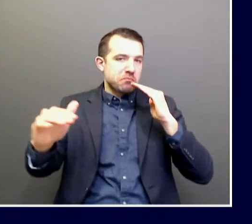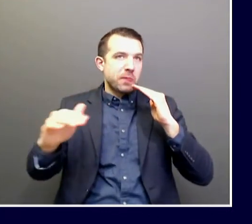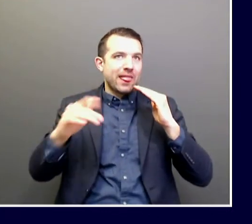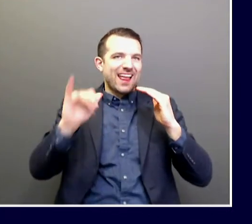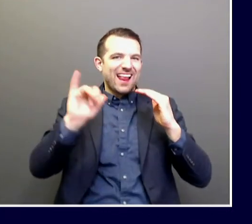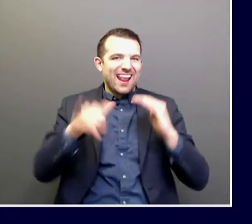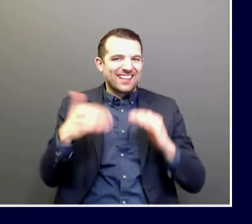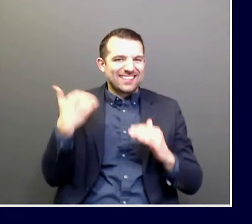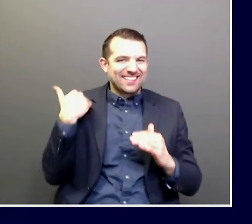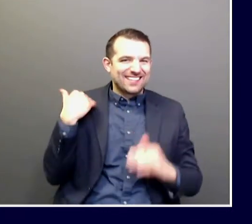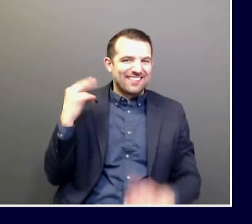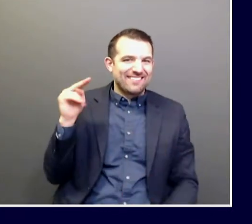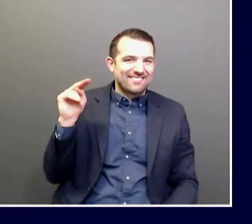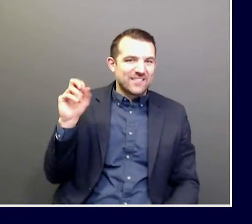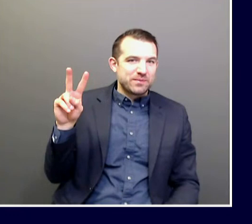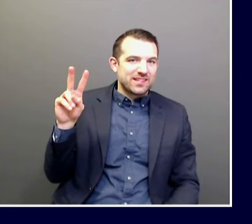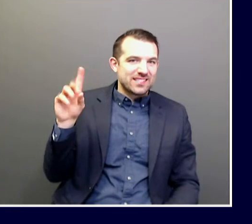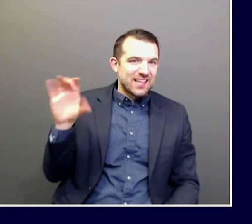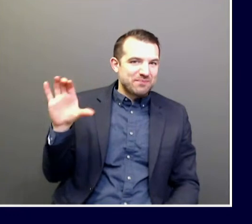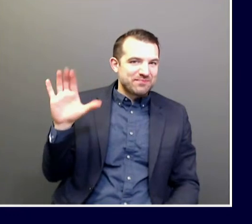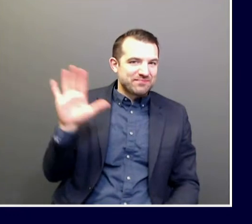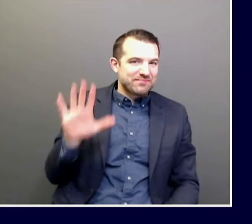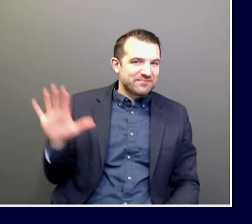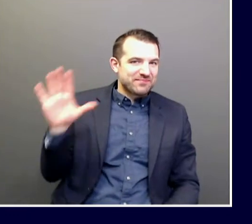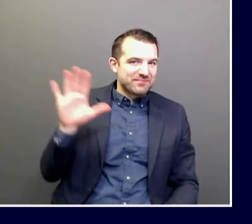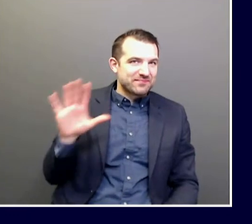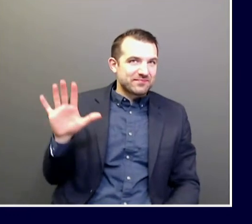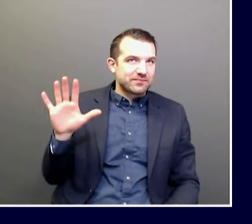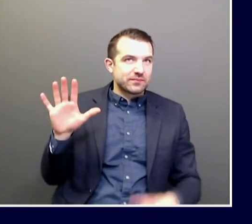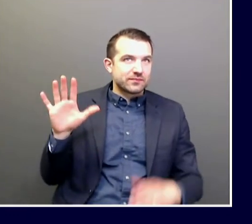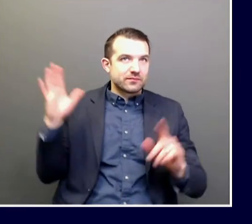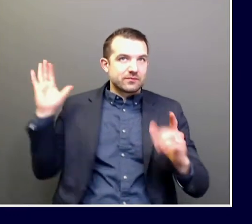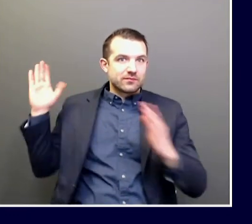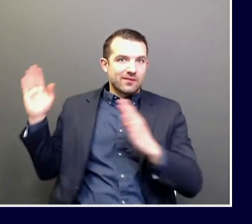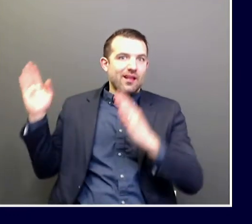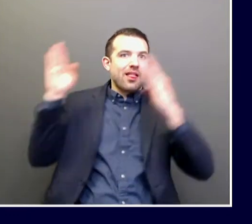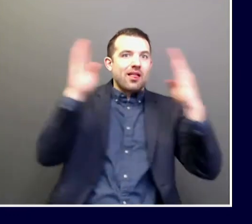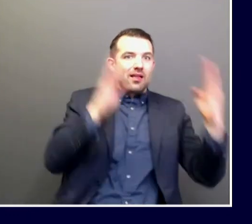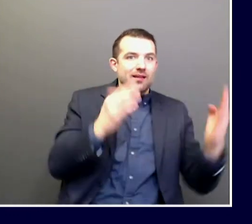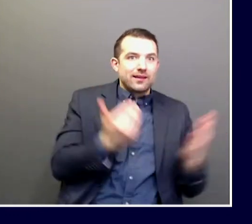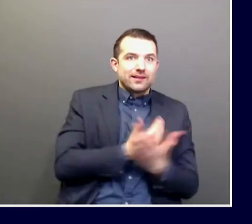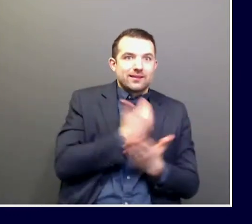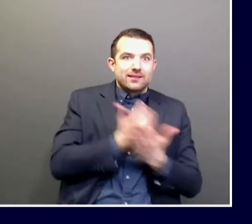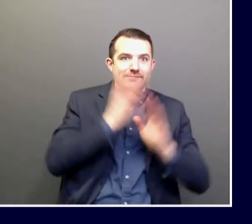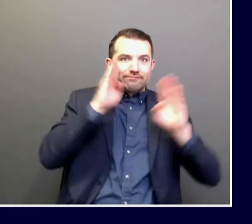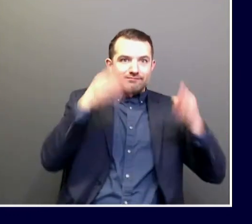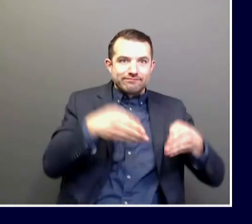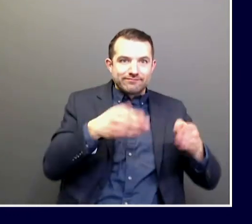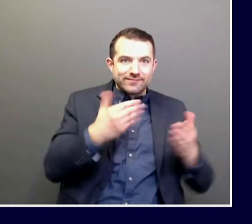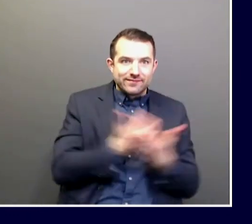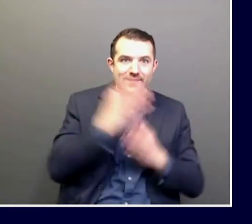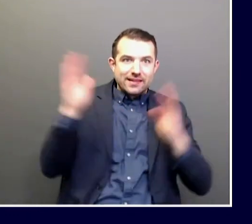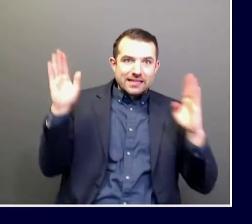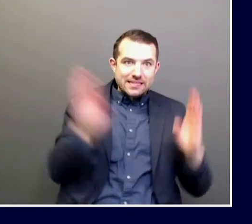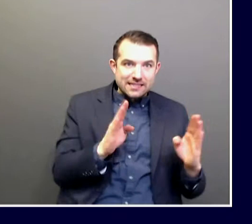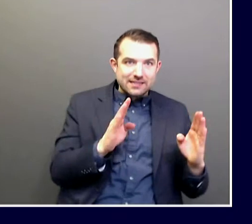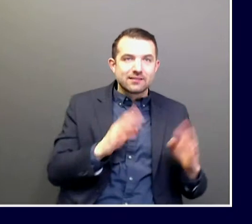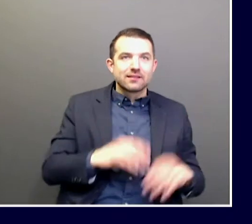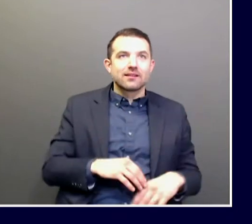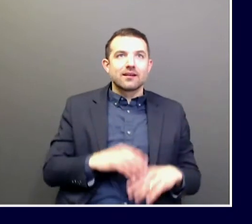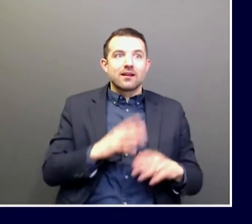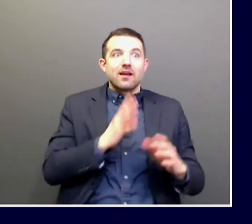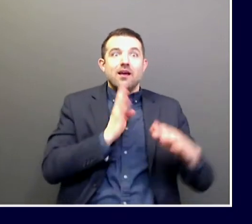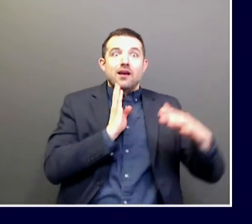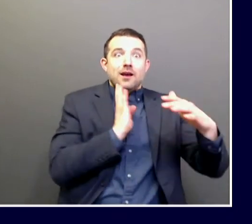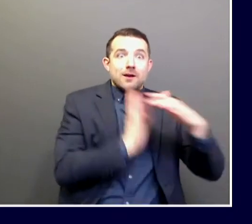groups and new recommendations had just come out for everybody to get a booster, if you'll recall. And that generated, reasonably so, a surge